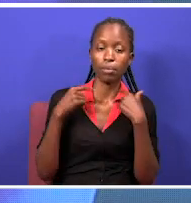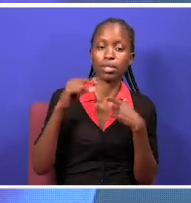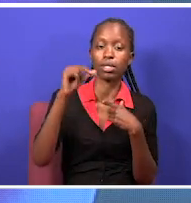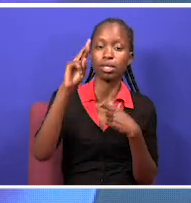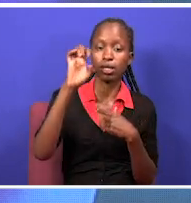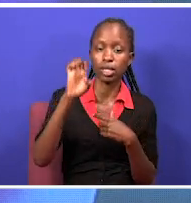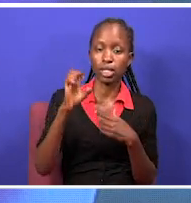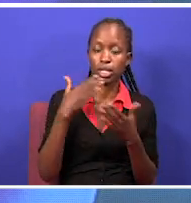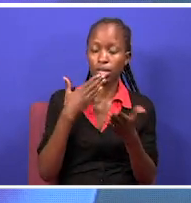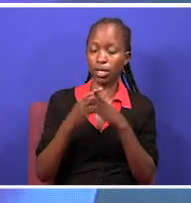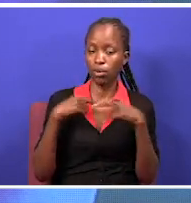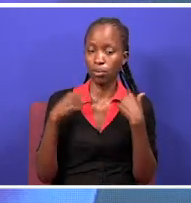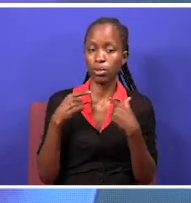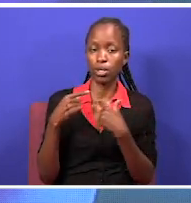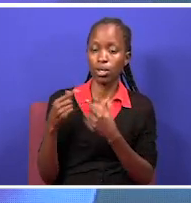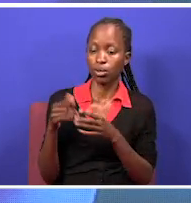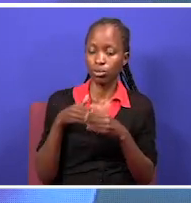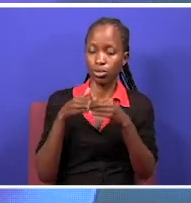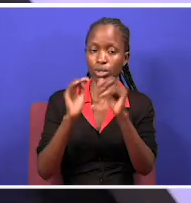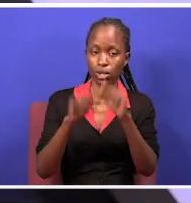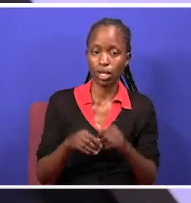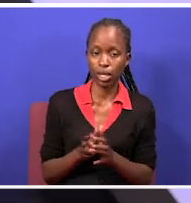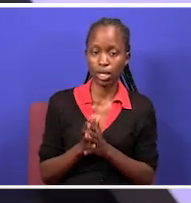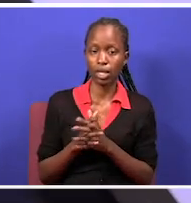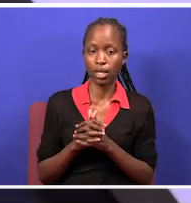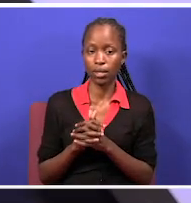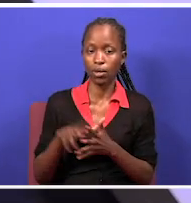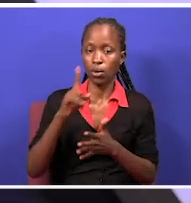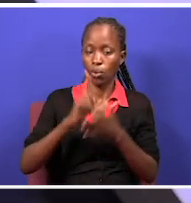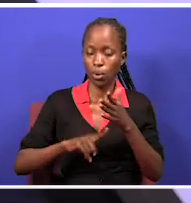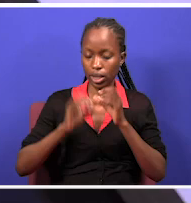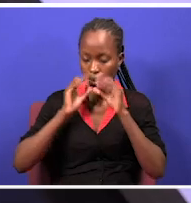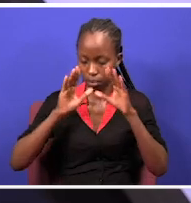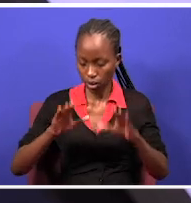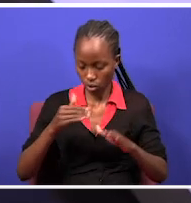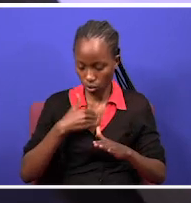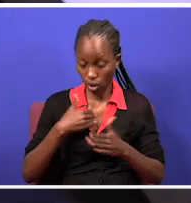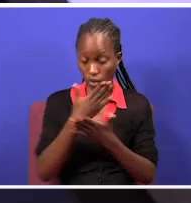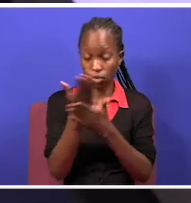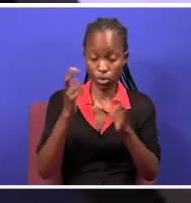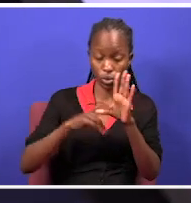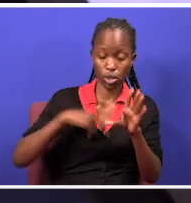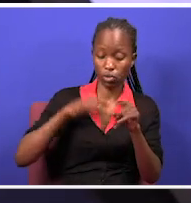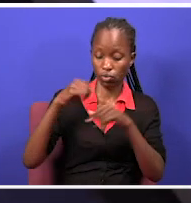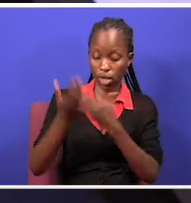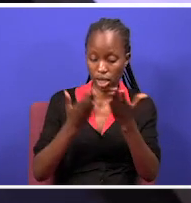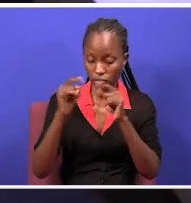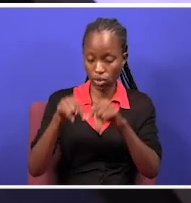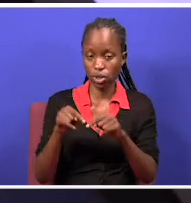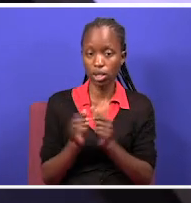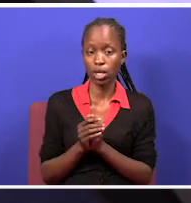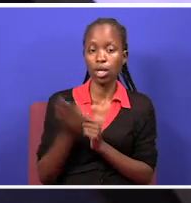Grace. Thank you, Pastor. You can take it up. What a blessing to have you join us for the service today. We